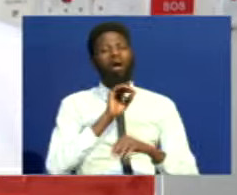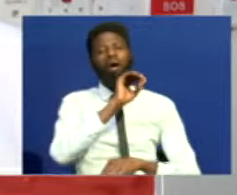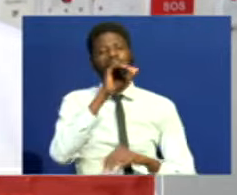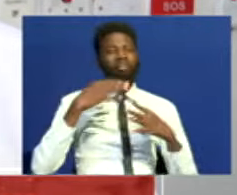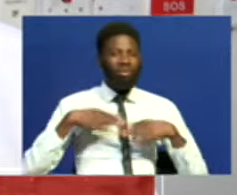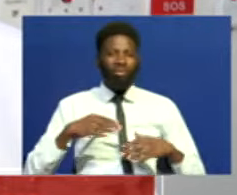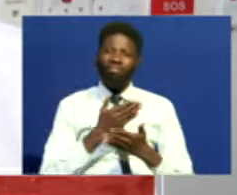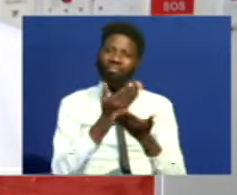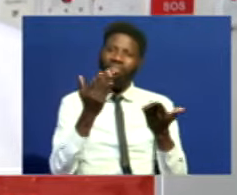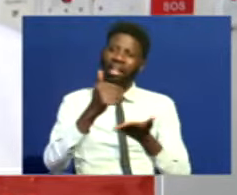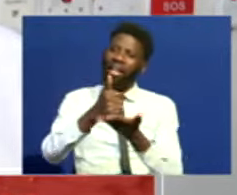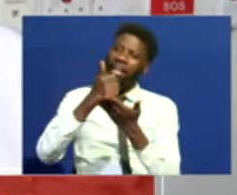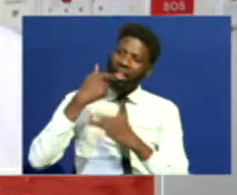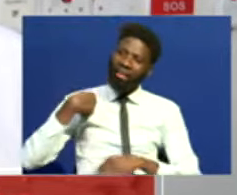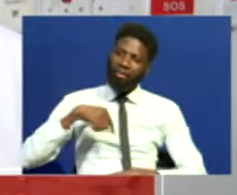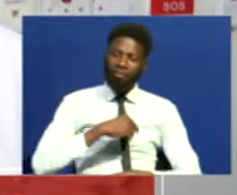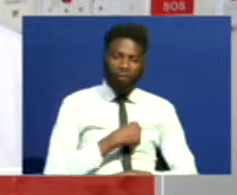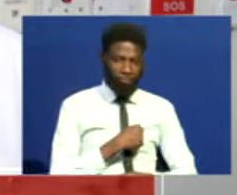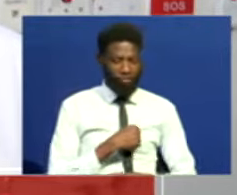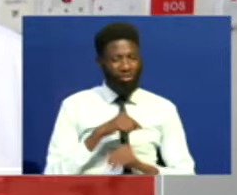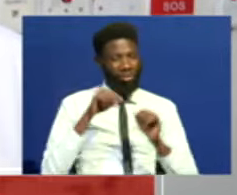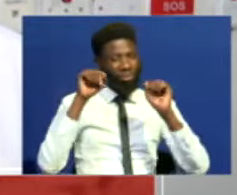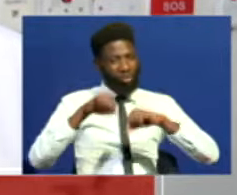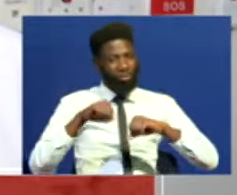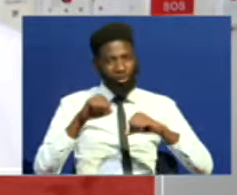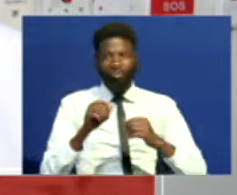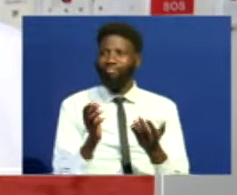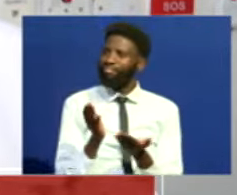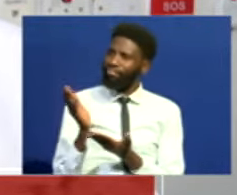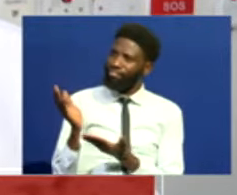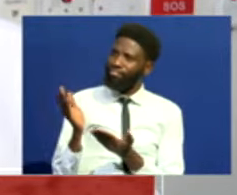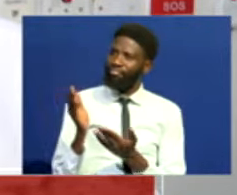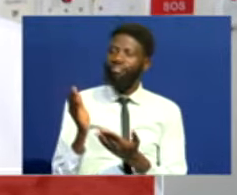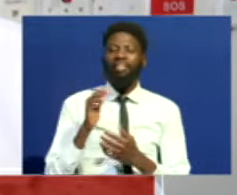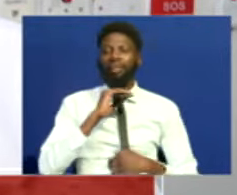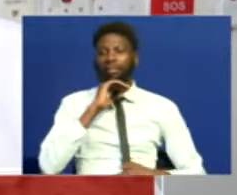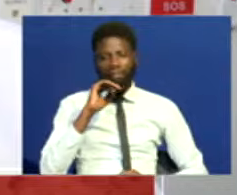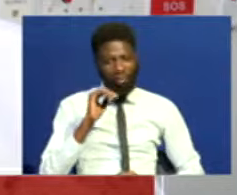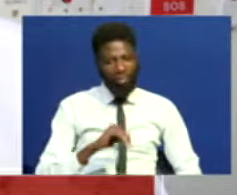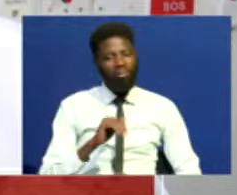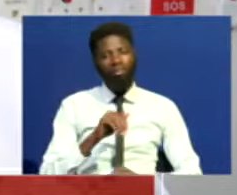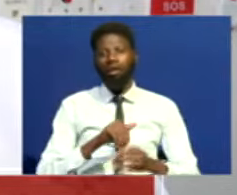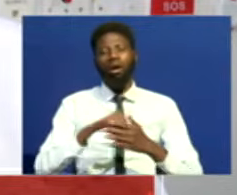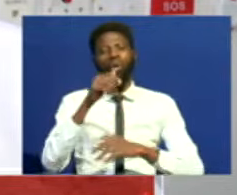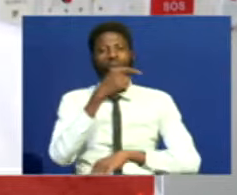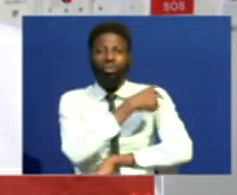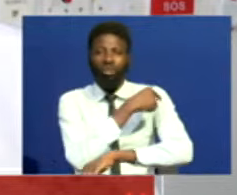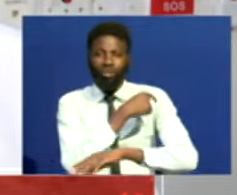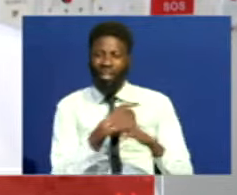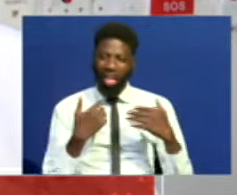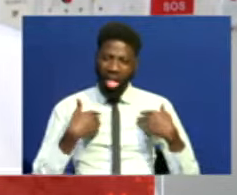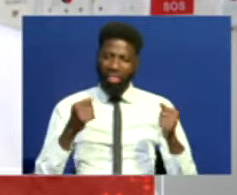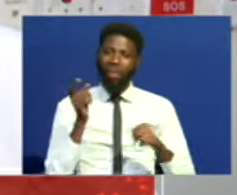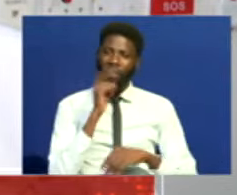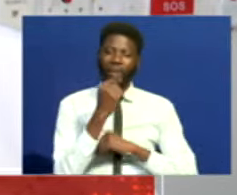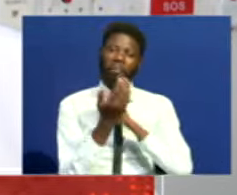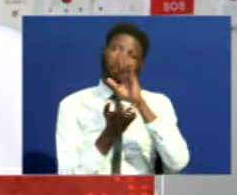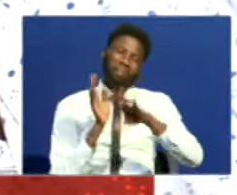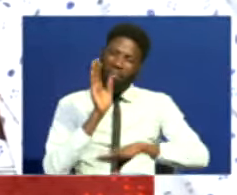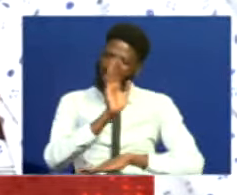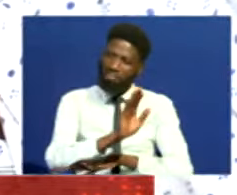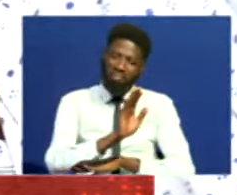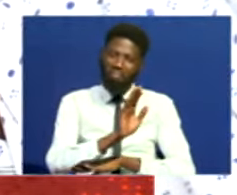wapate kutusaidia ili kijana apate kutoka hospitali apone. Baada ya kupona, ndio apate kuende kwa shule yake inshallah